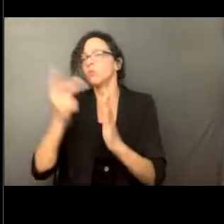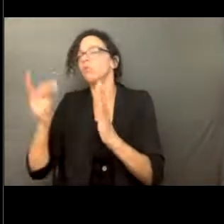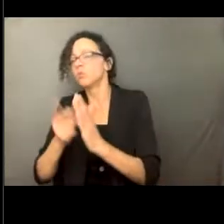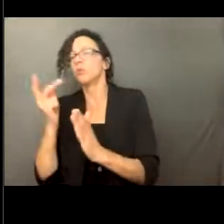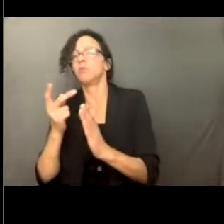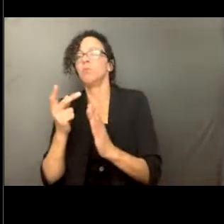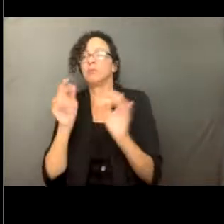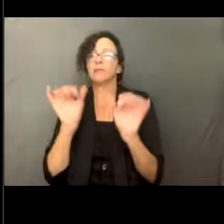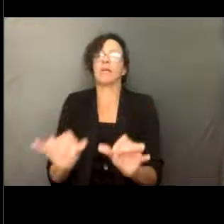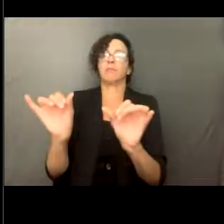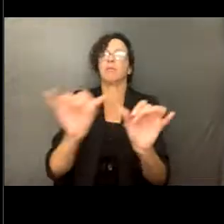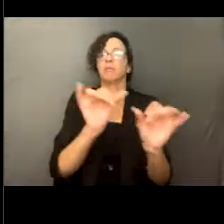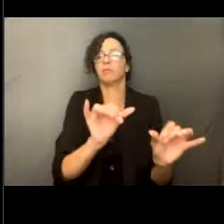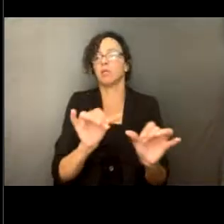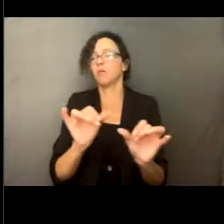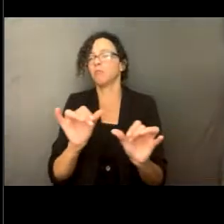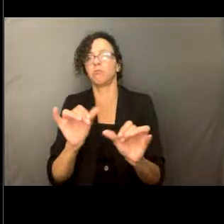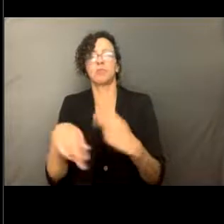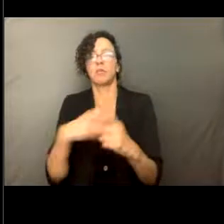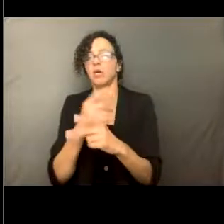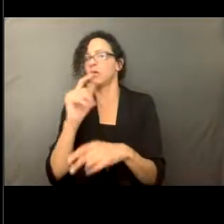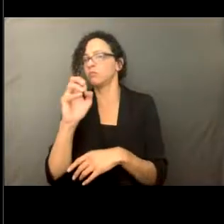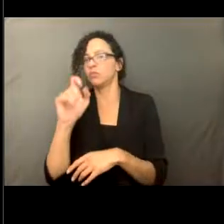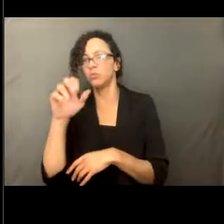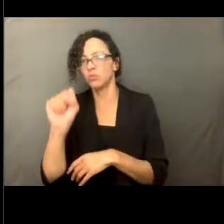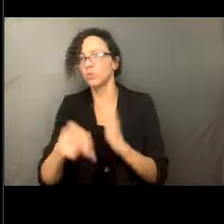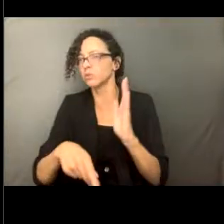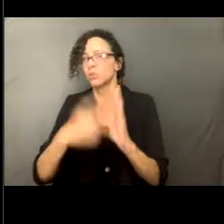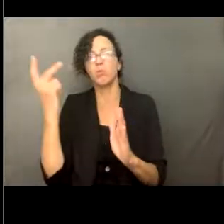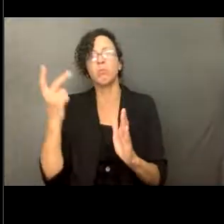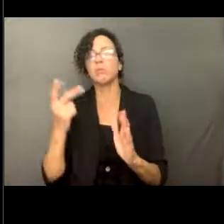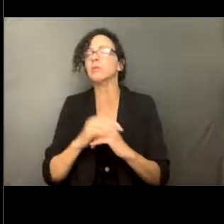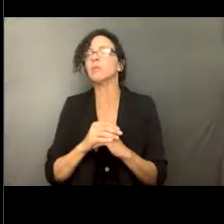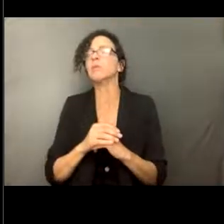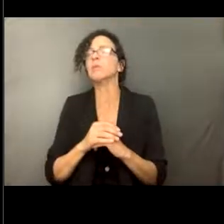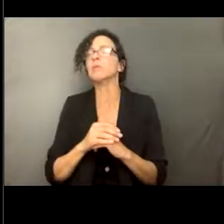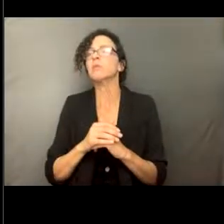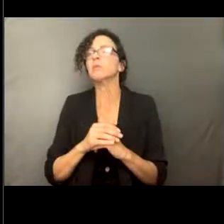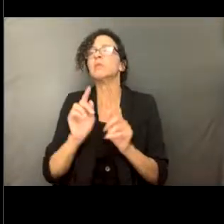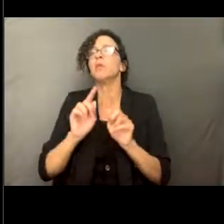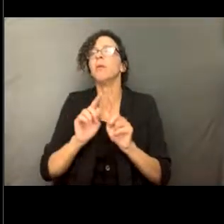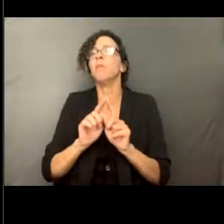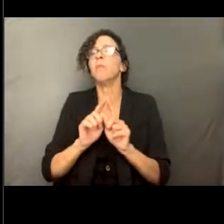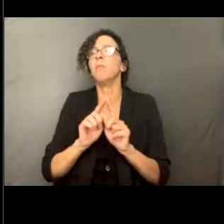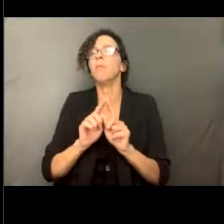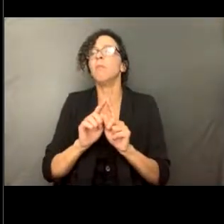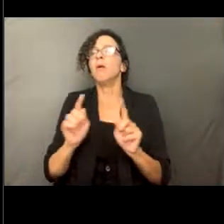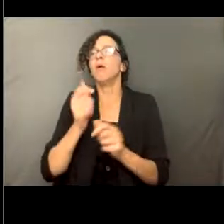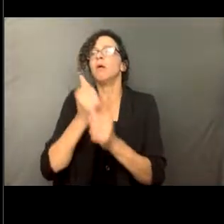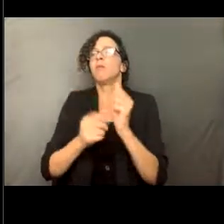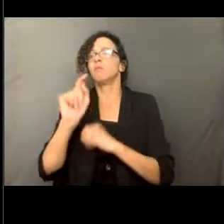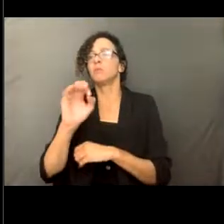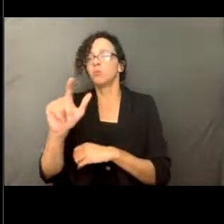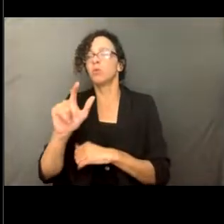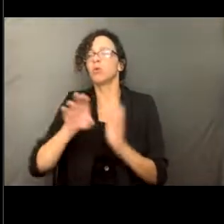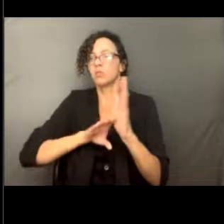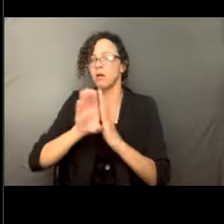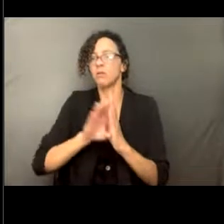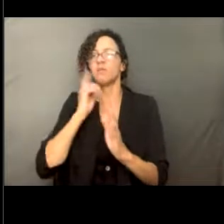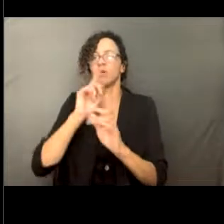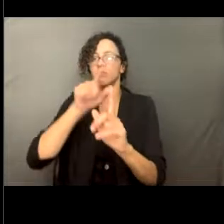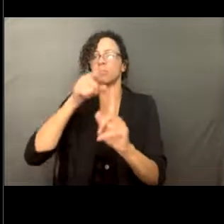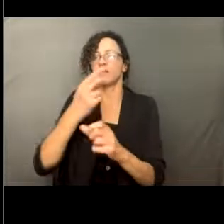important to note that every single one of these tools are developed for slightly different uses, but that doesn't mean that they're mutually exclusive and cannot